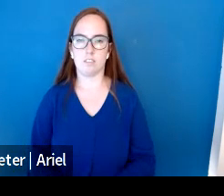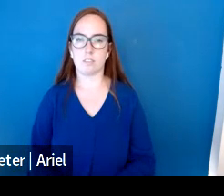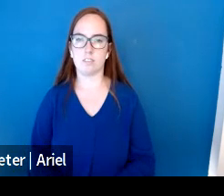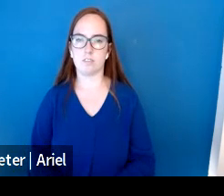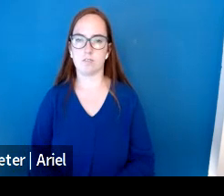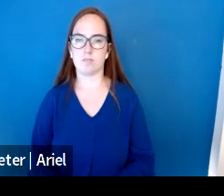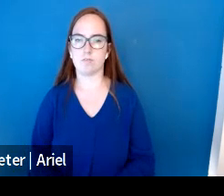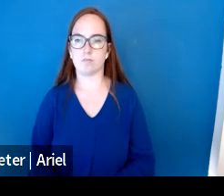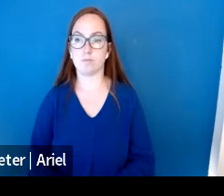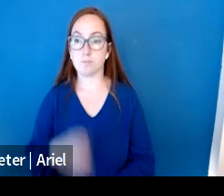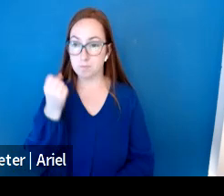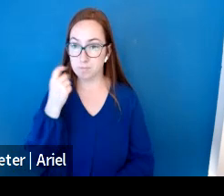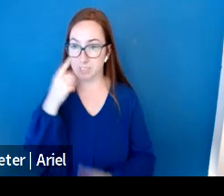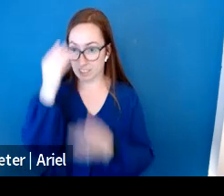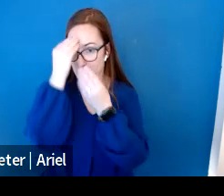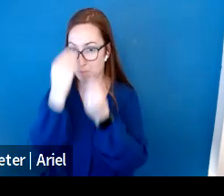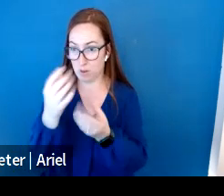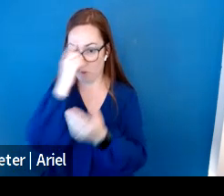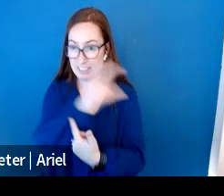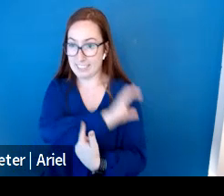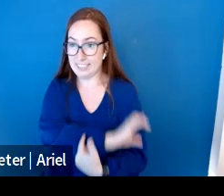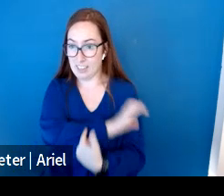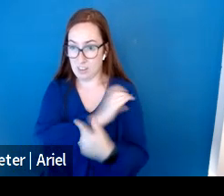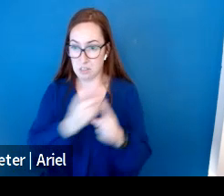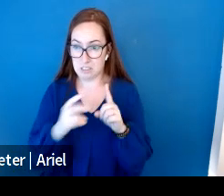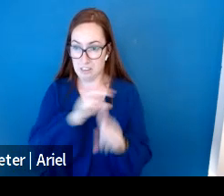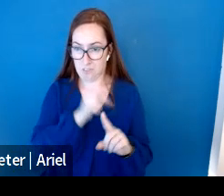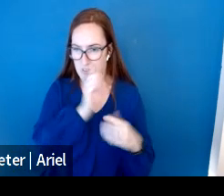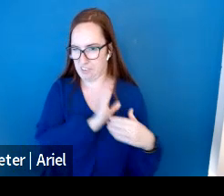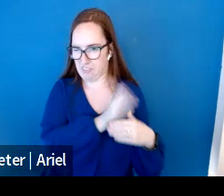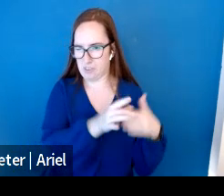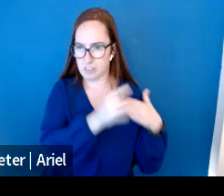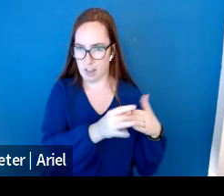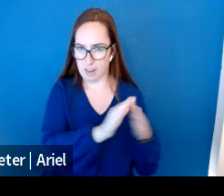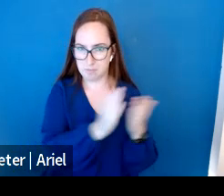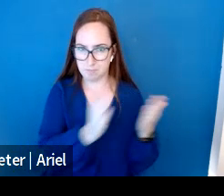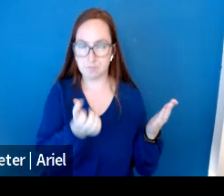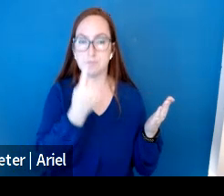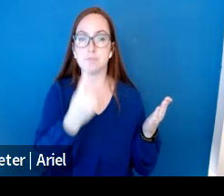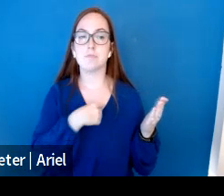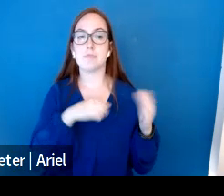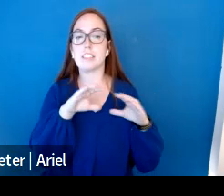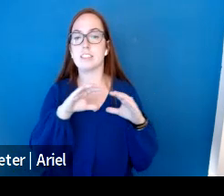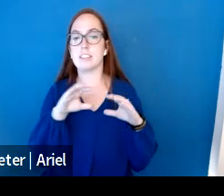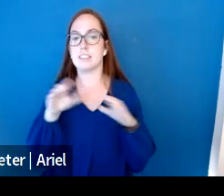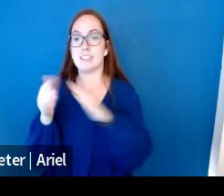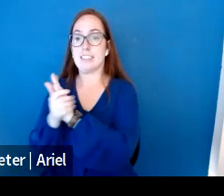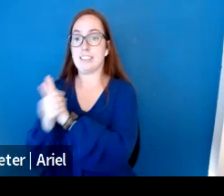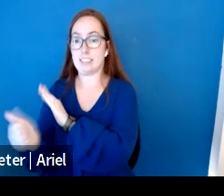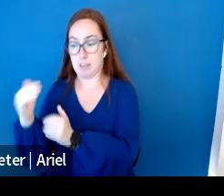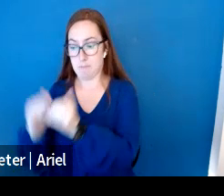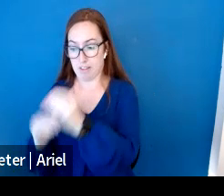information that can be used within the clinical setting in the intervention guide, the classroom setting within the skill building guide,